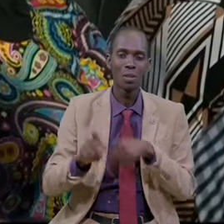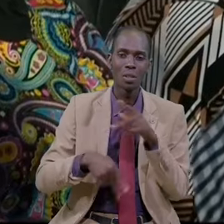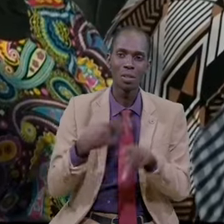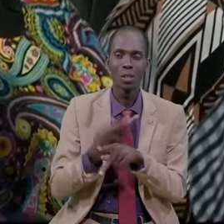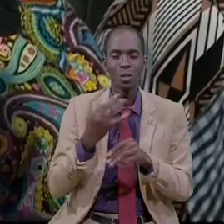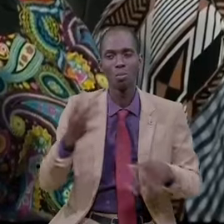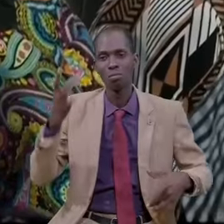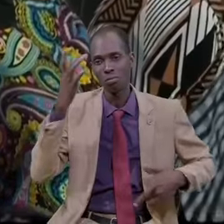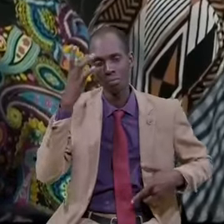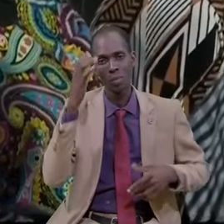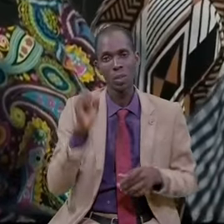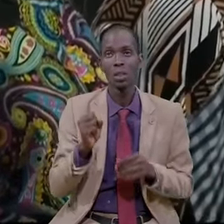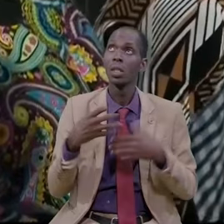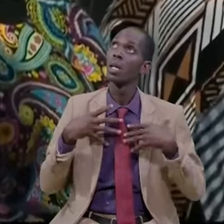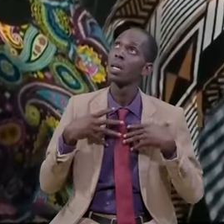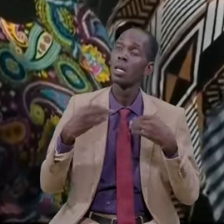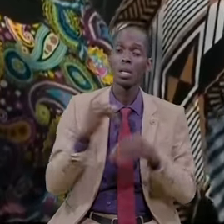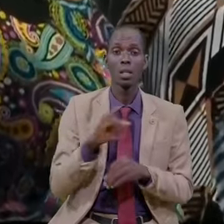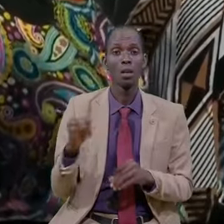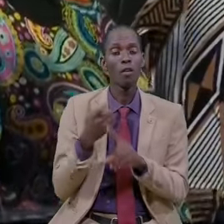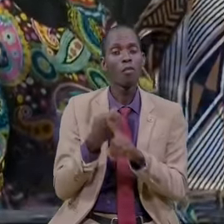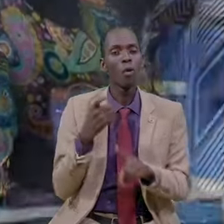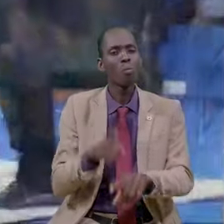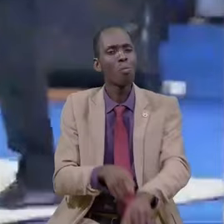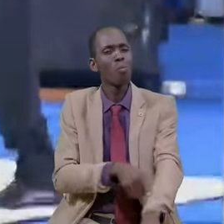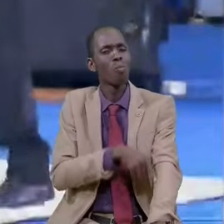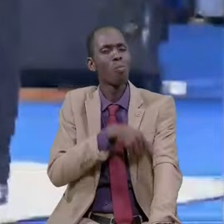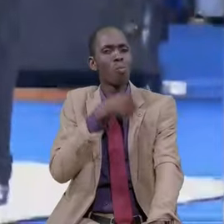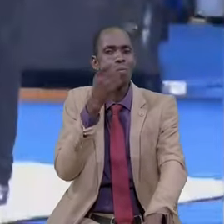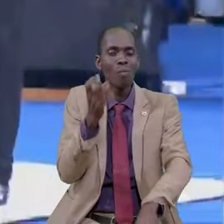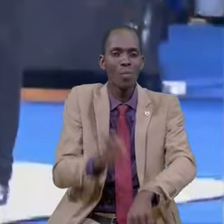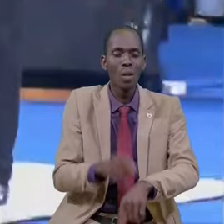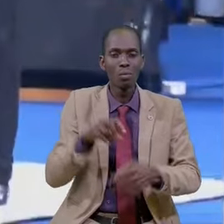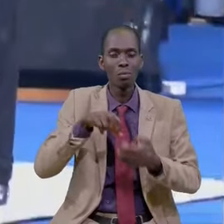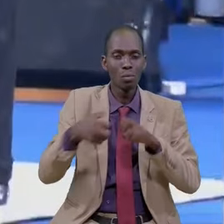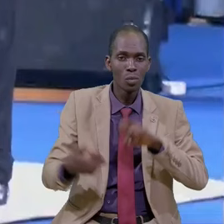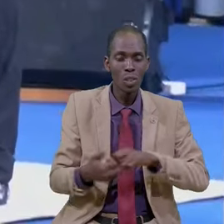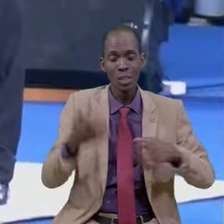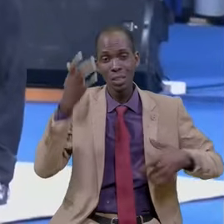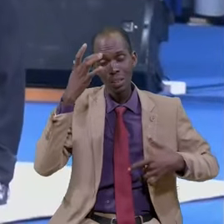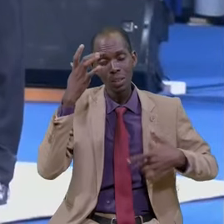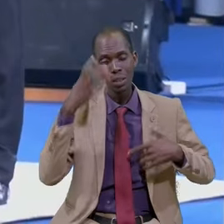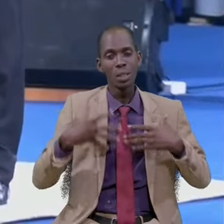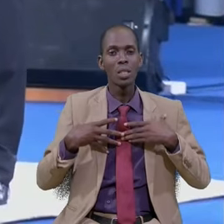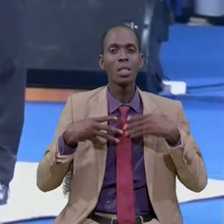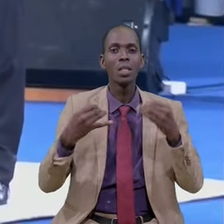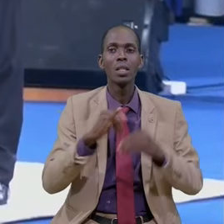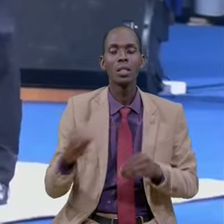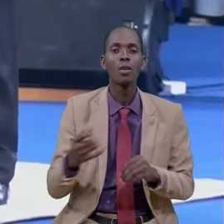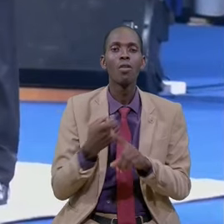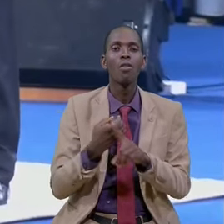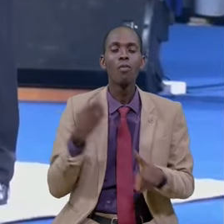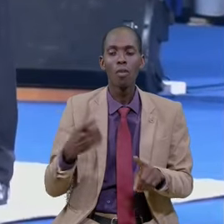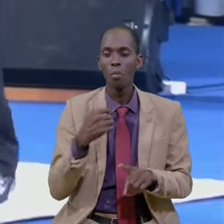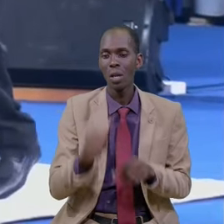ailment healing longstanding sickness healing from ET terminal